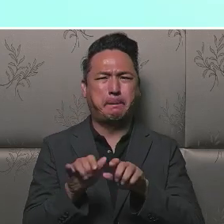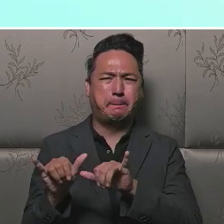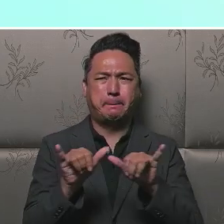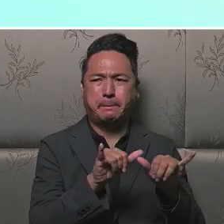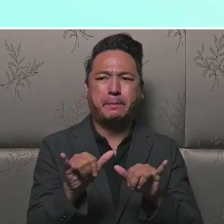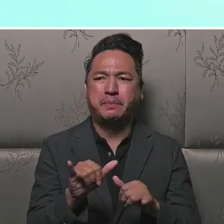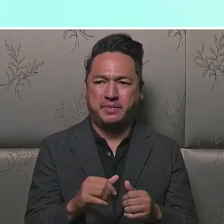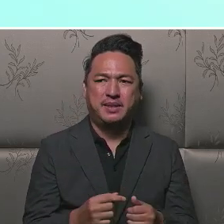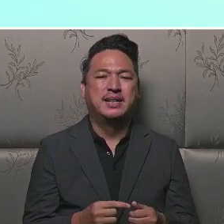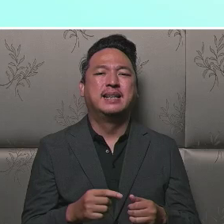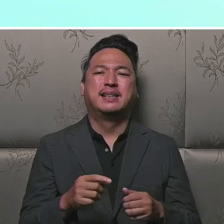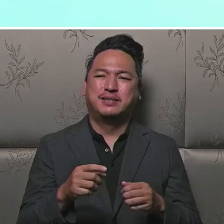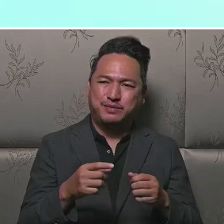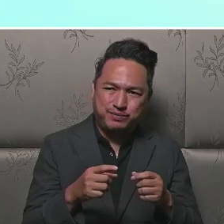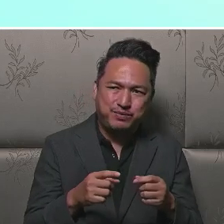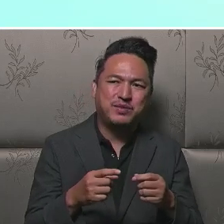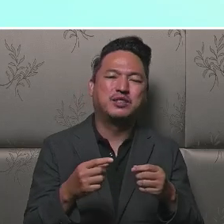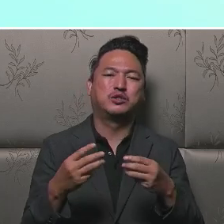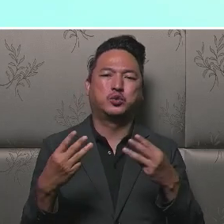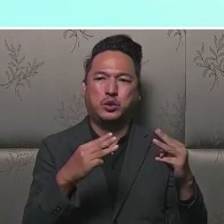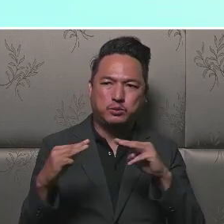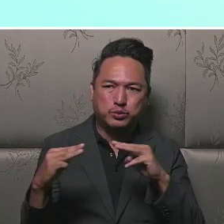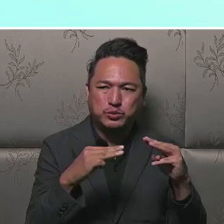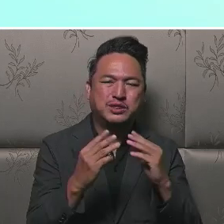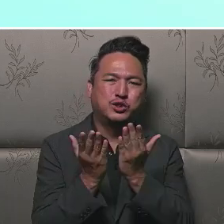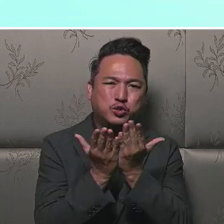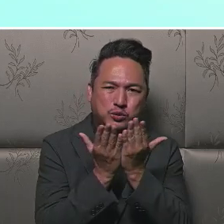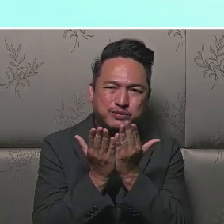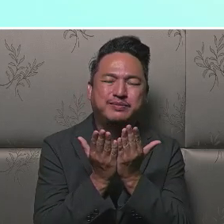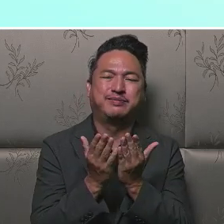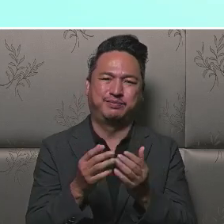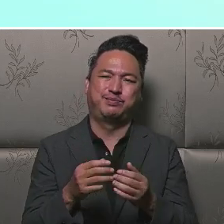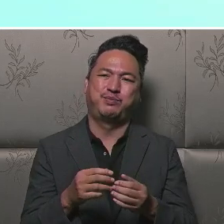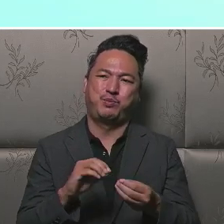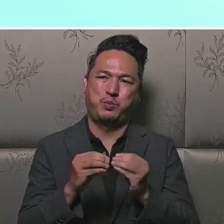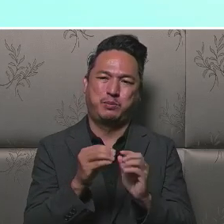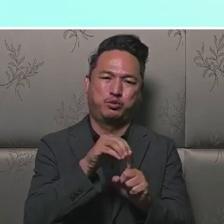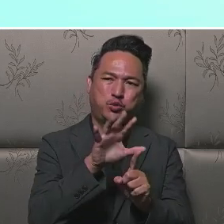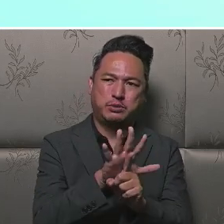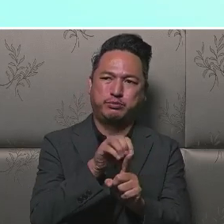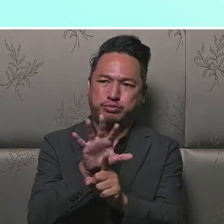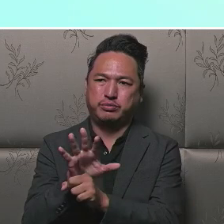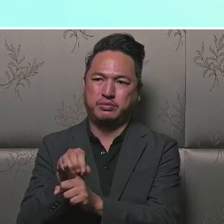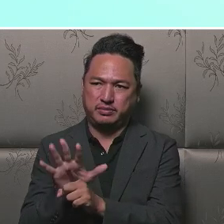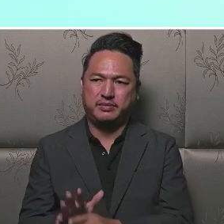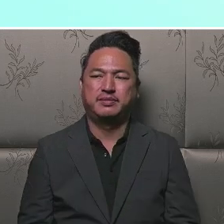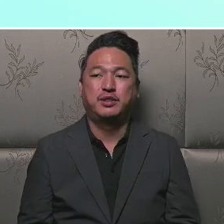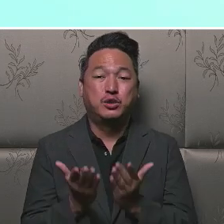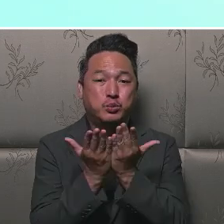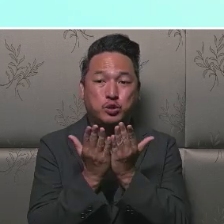flexible learning pathways for better future. And if we remember, Transforming Education